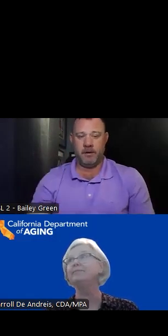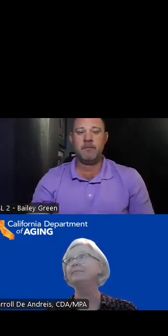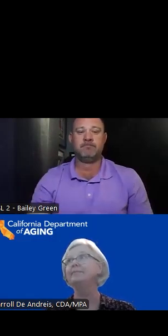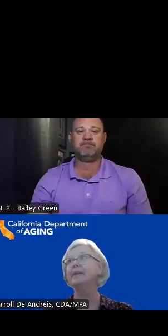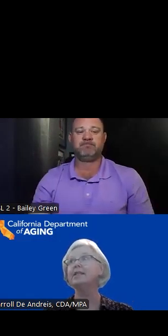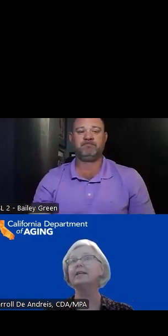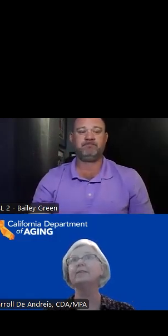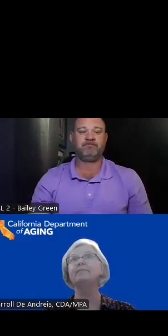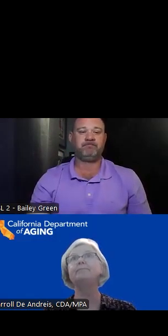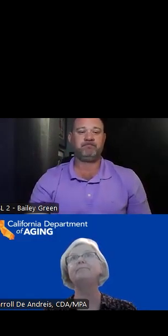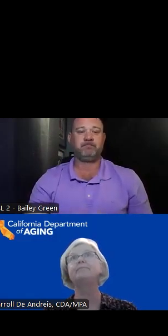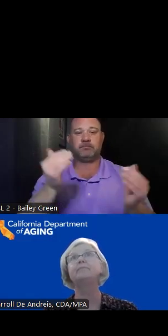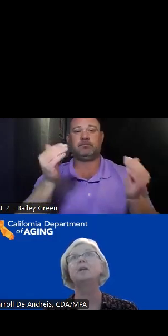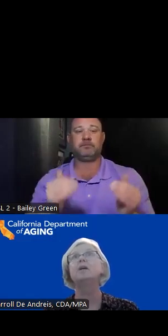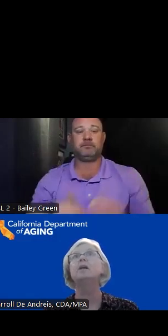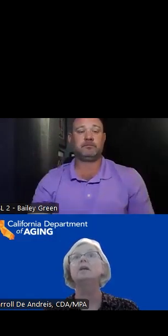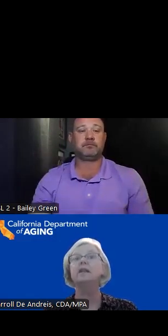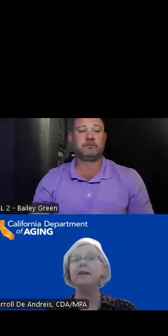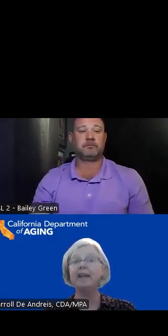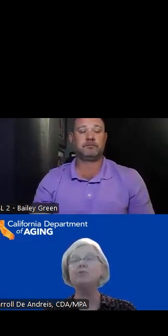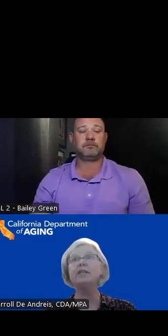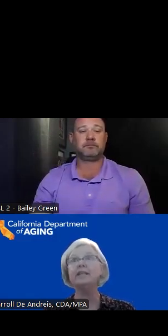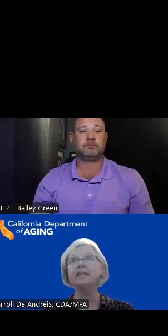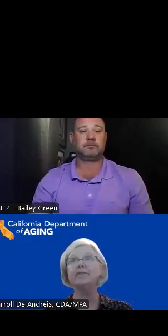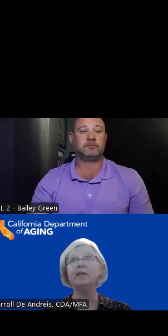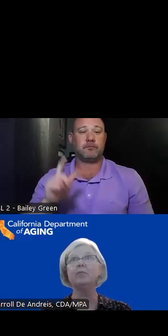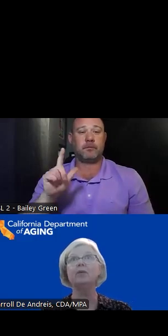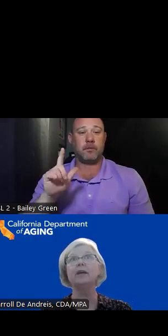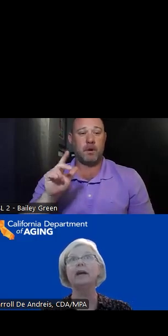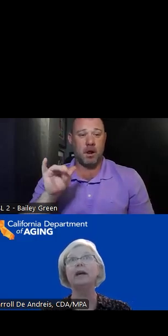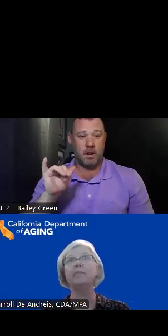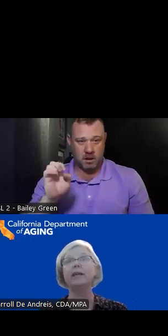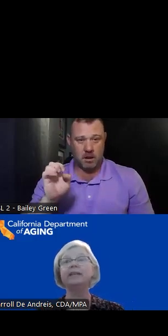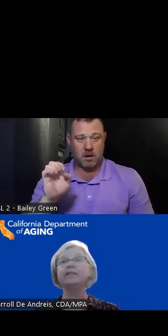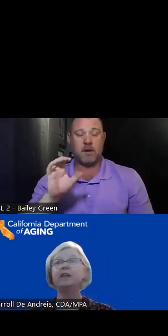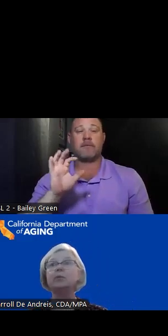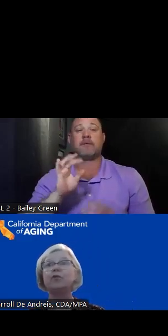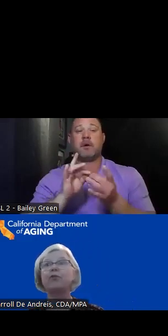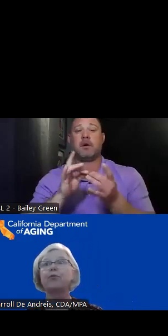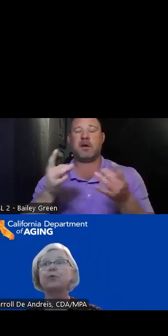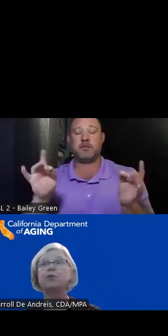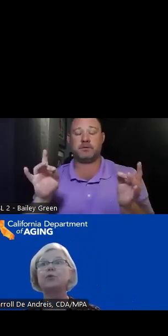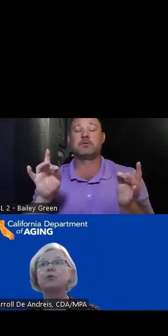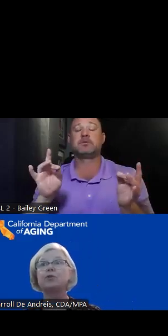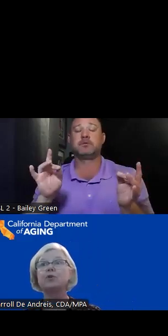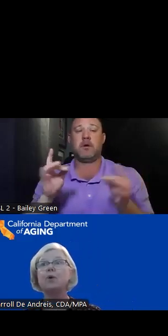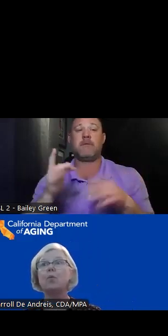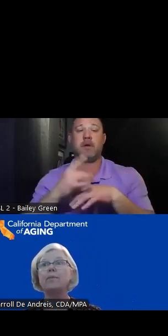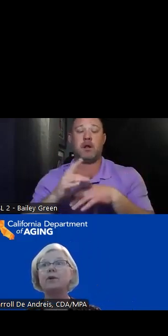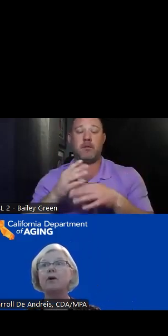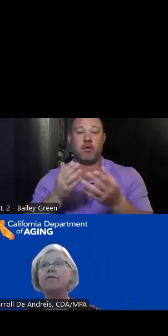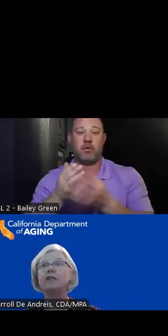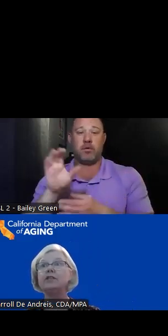aging.ca.gov. Next slide. Live captioning is available, and it is available through your